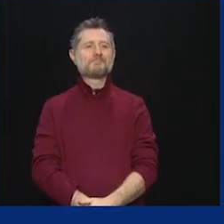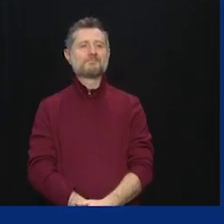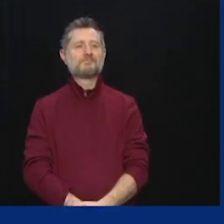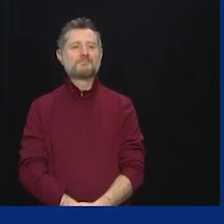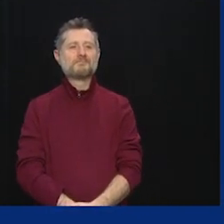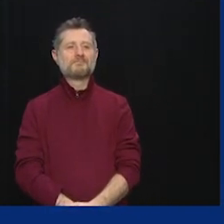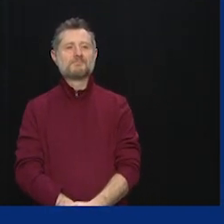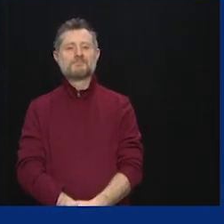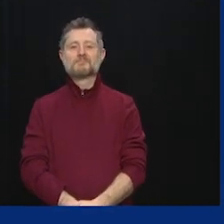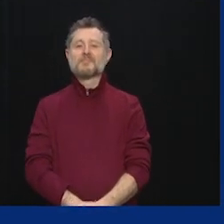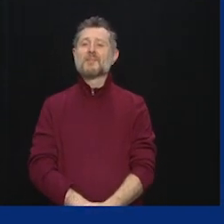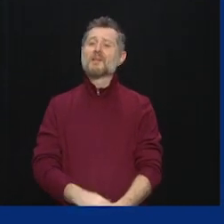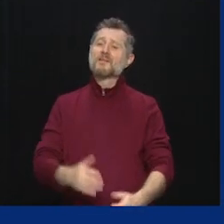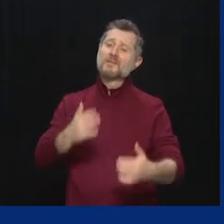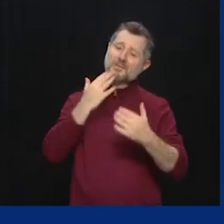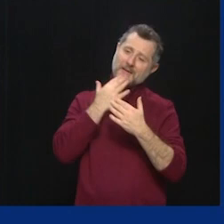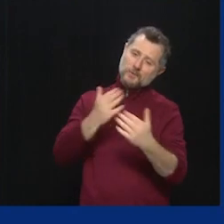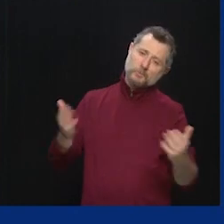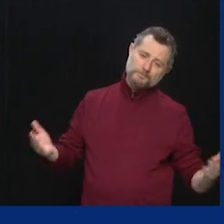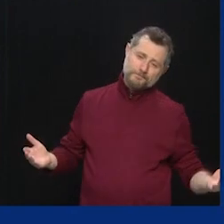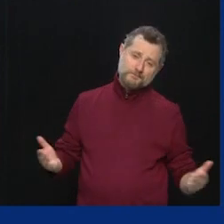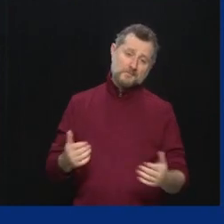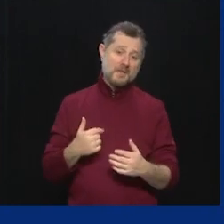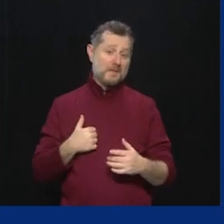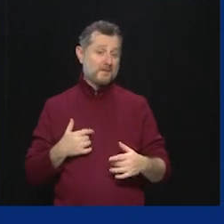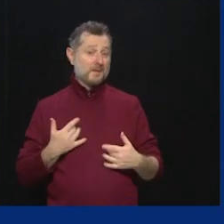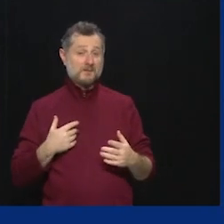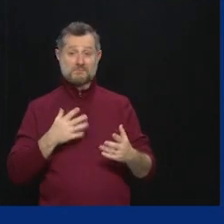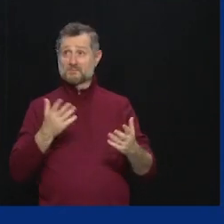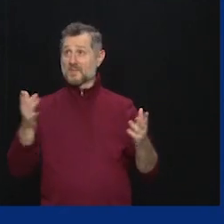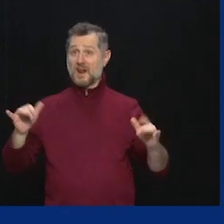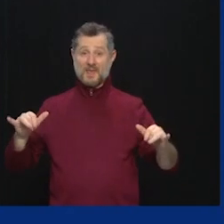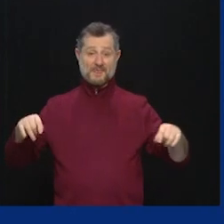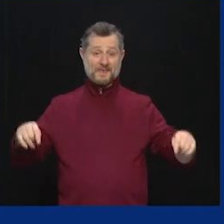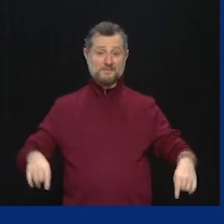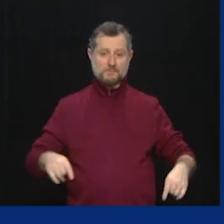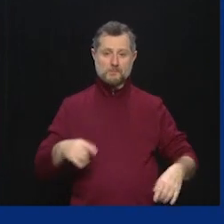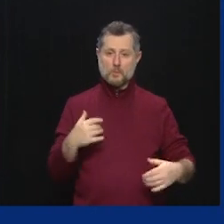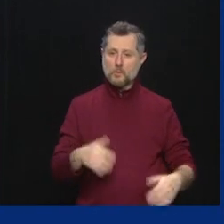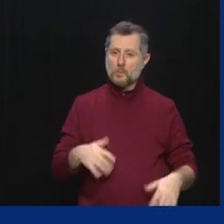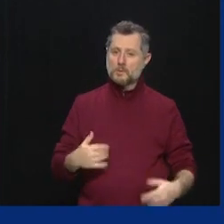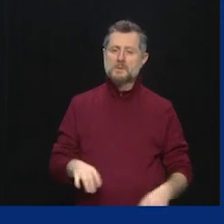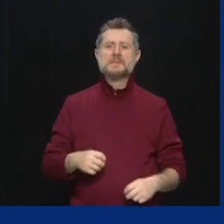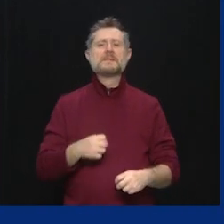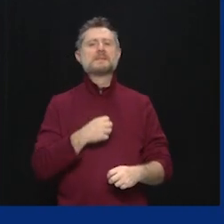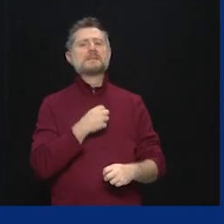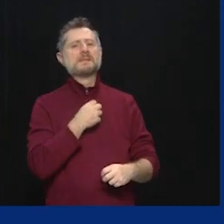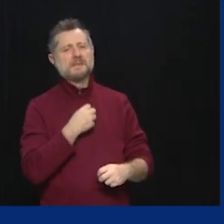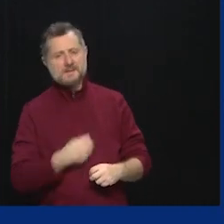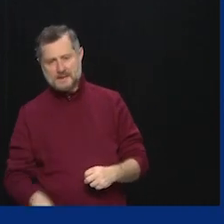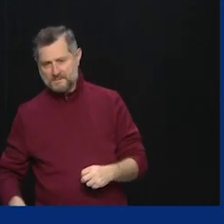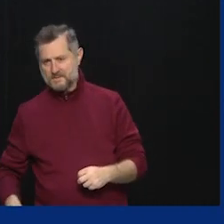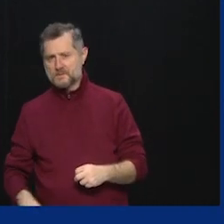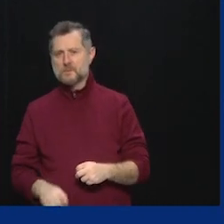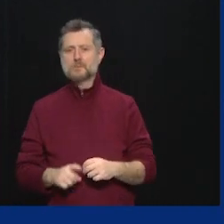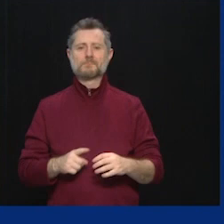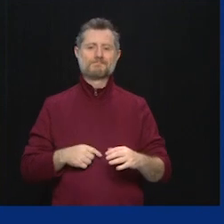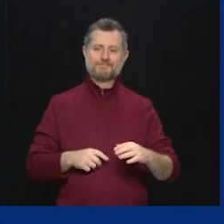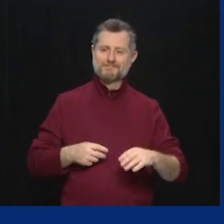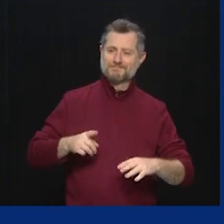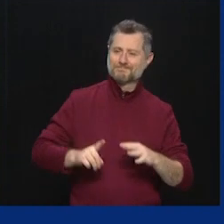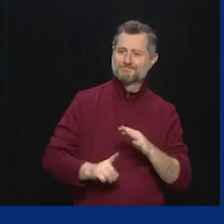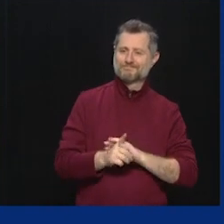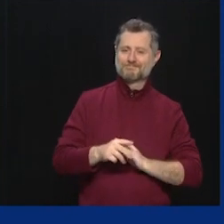Thank you. At an event like this, it's always difficult to follow so many great, energetic